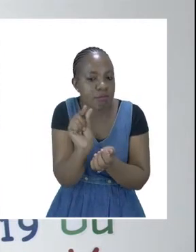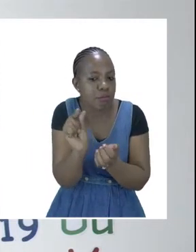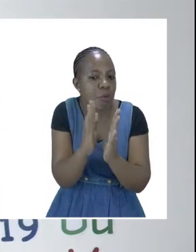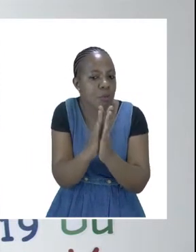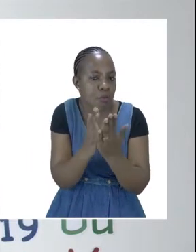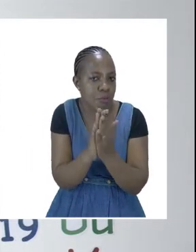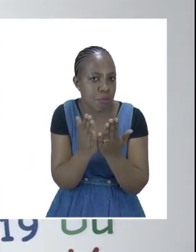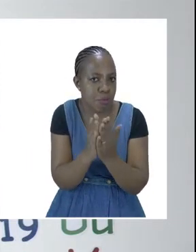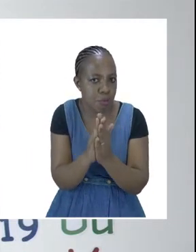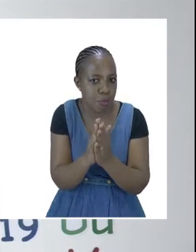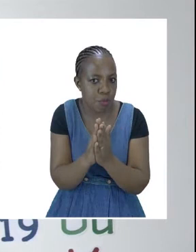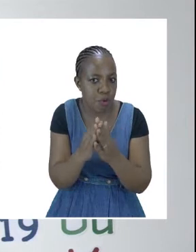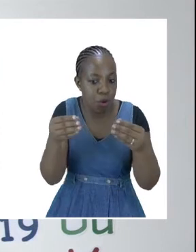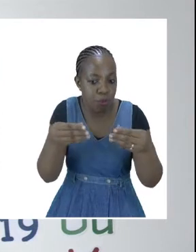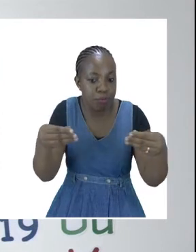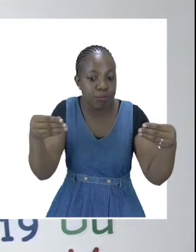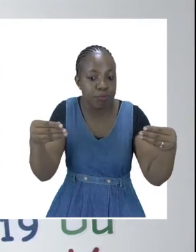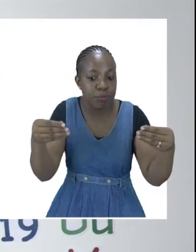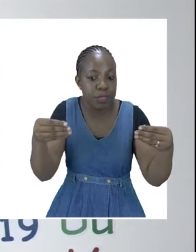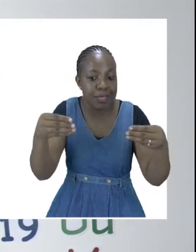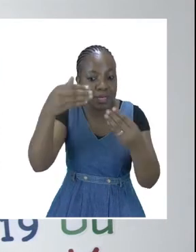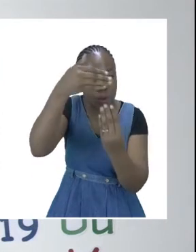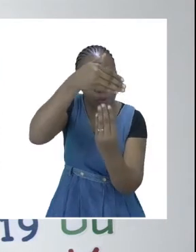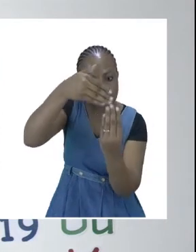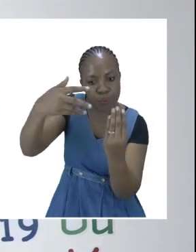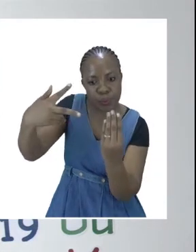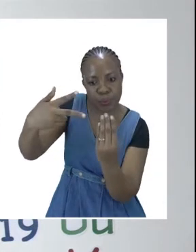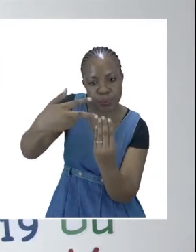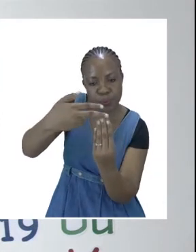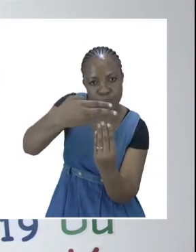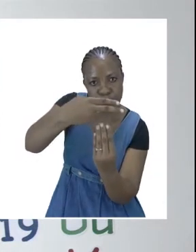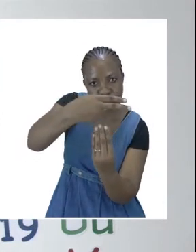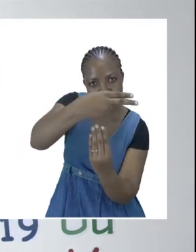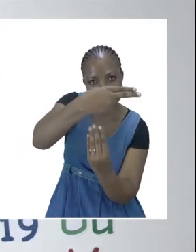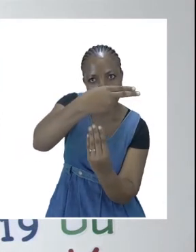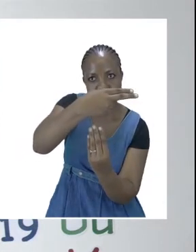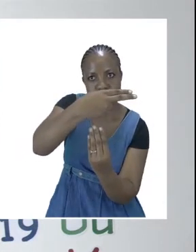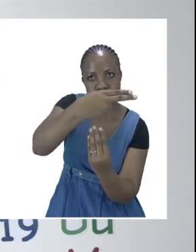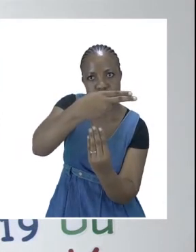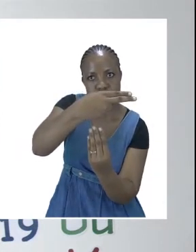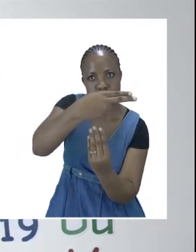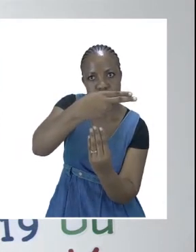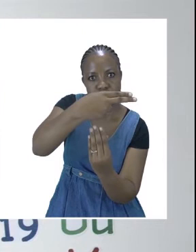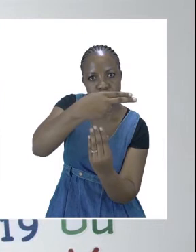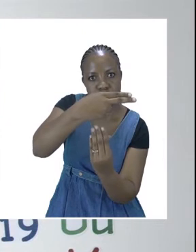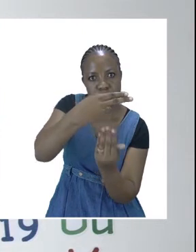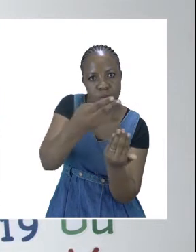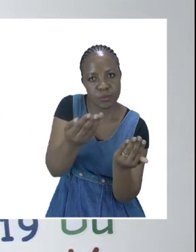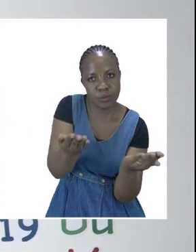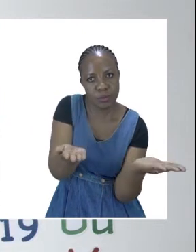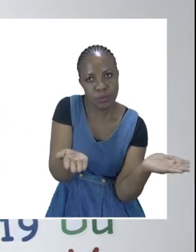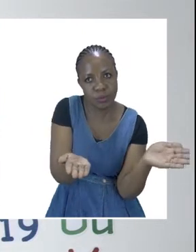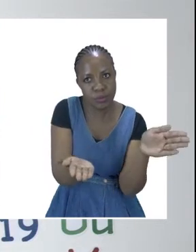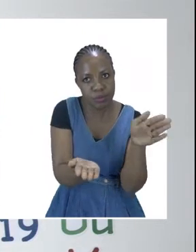booklet. Please cut the top of the lesson booklet with a pair of scissors and fold